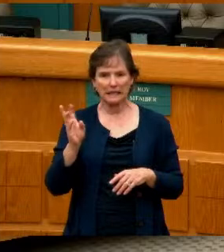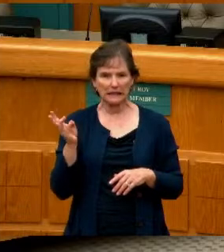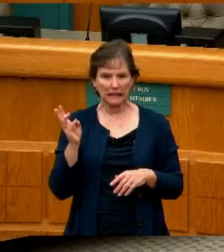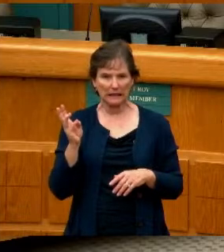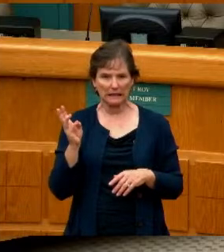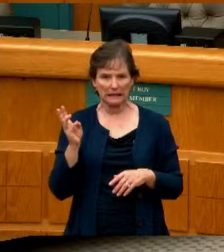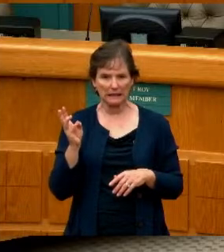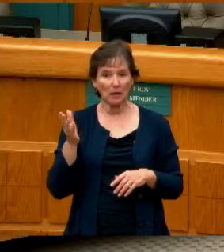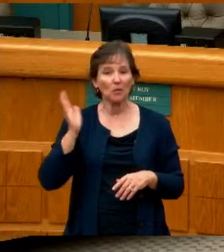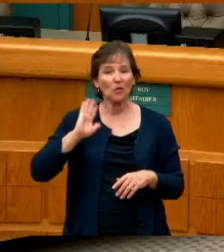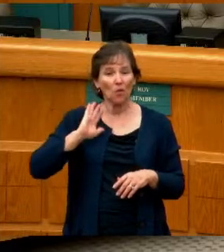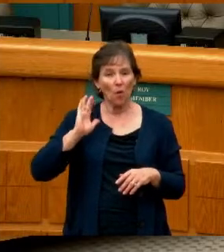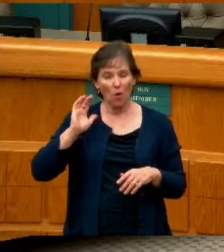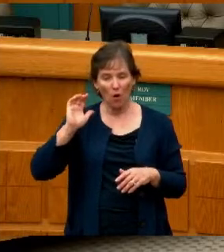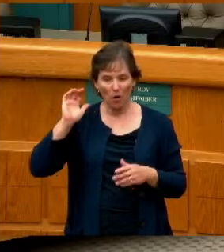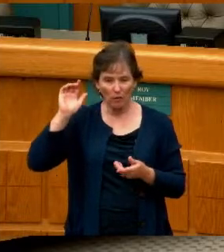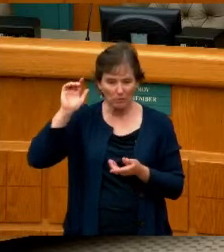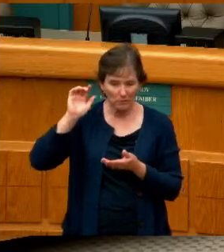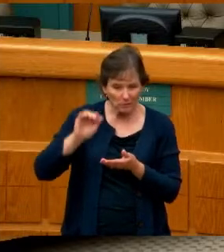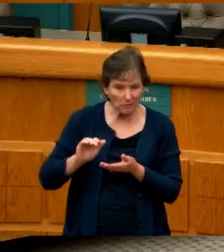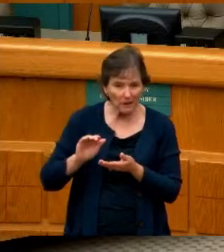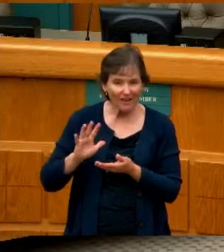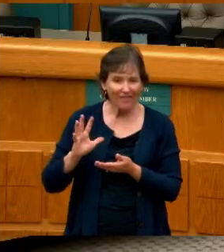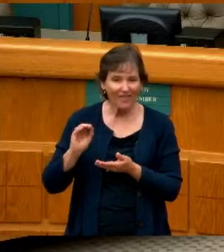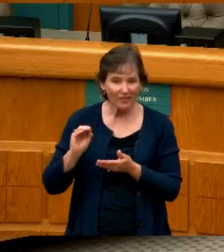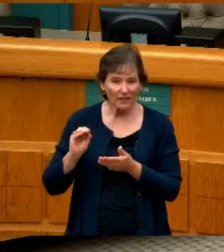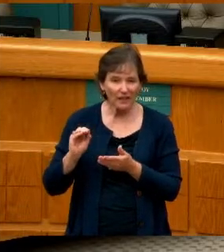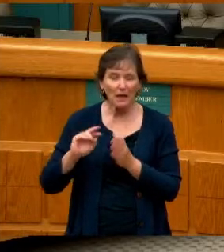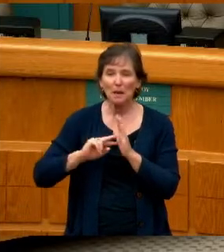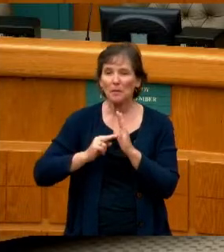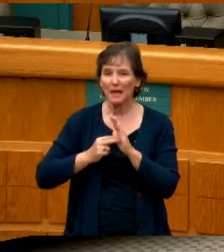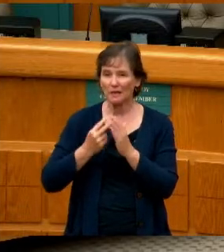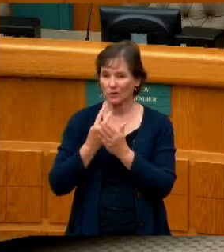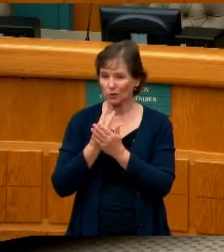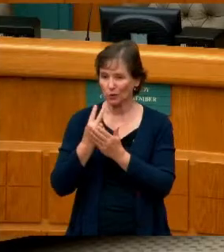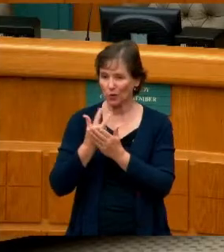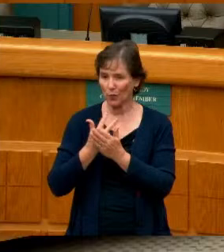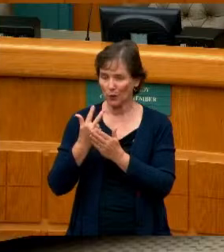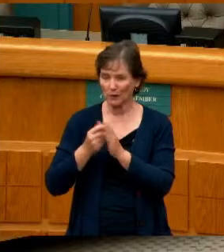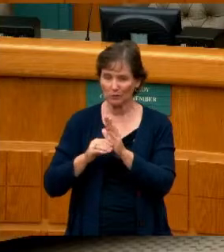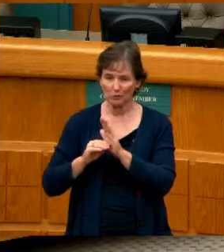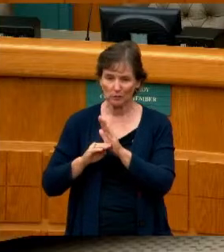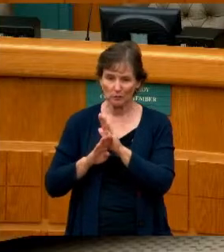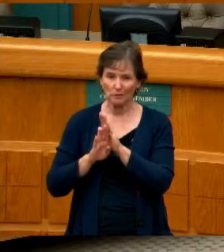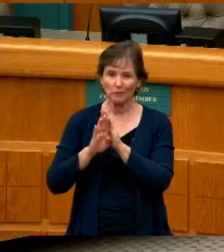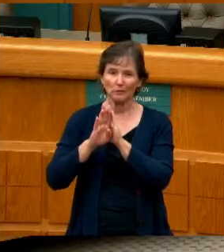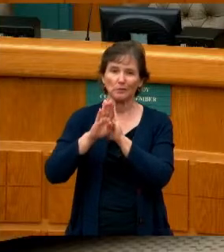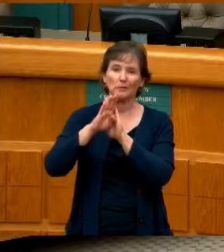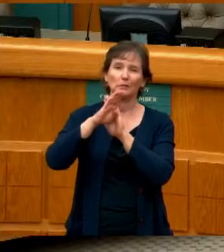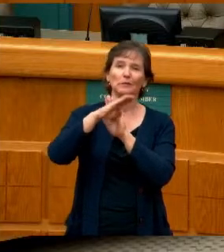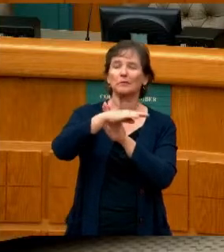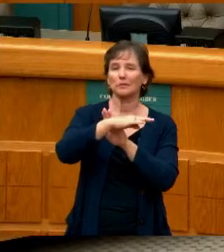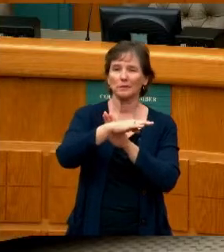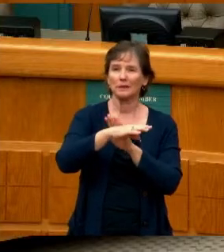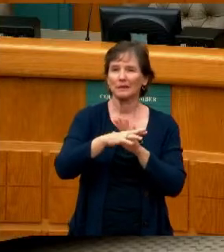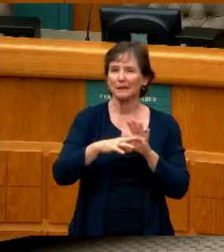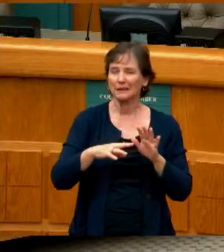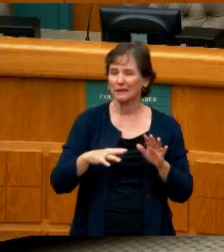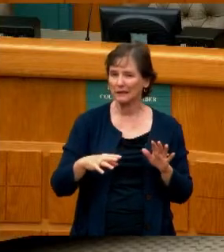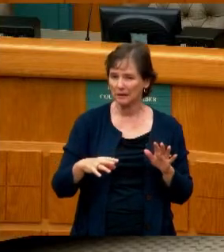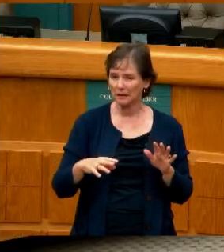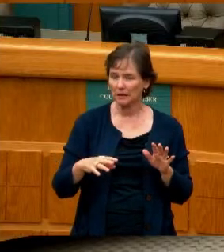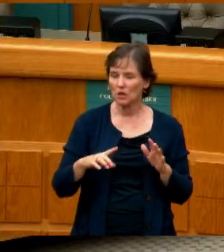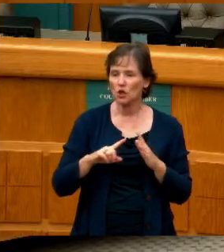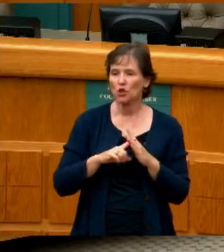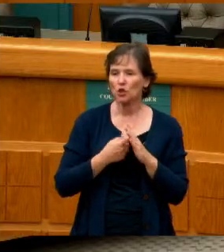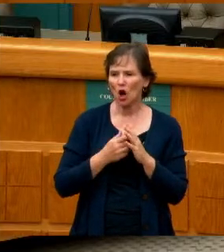on the far right-hand side, we were at 86. If you look 2 weeks prior to that, we were in our 50s for hospitalizations,